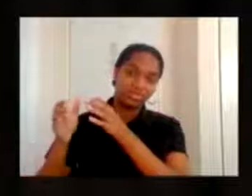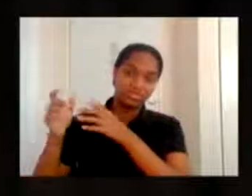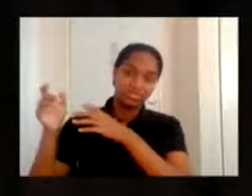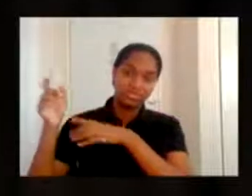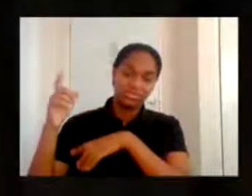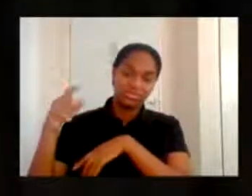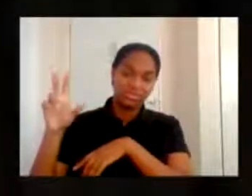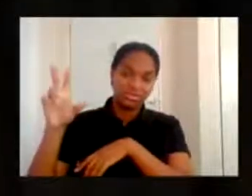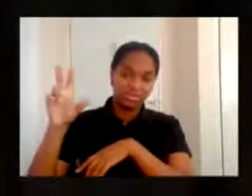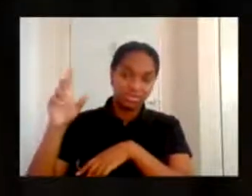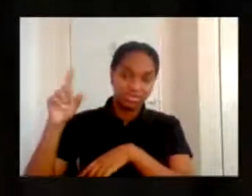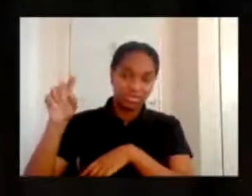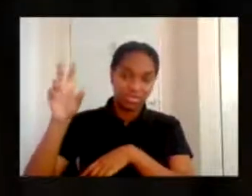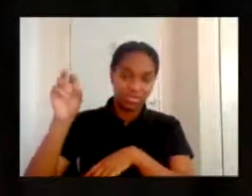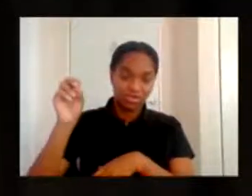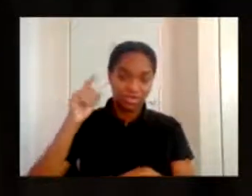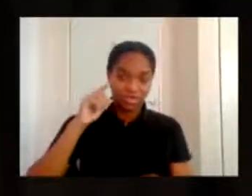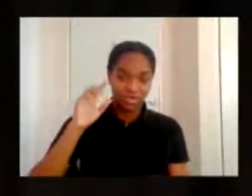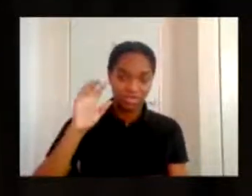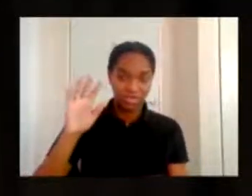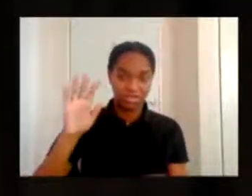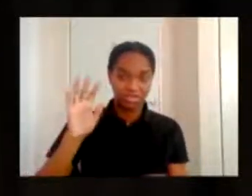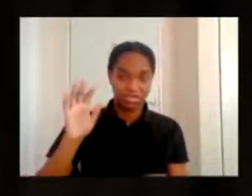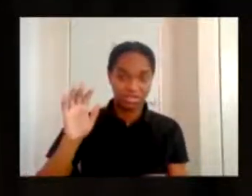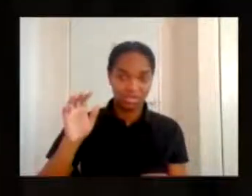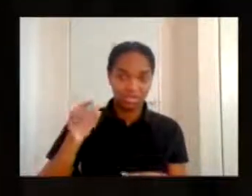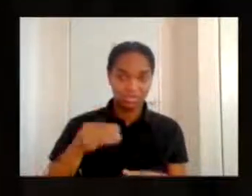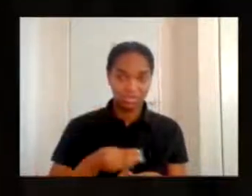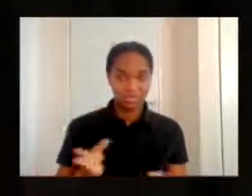30 of their ATSC3 deployments to date.